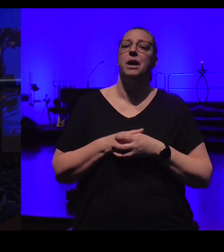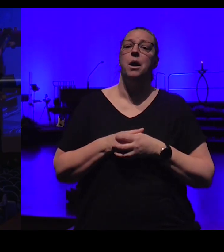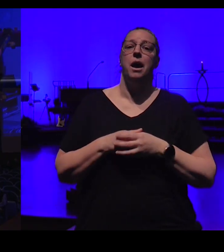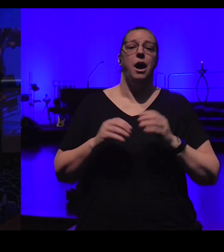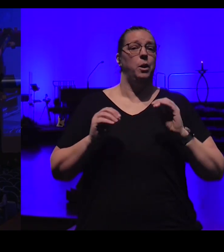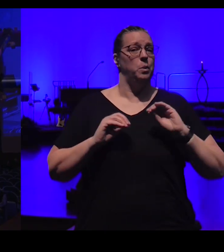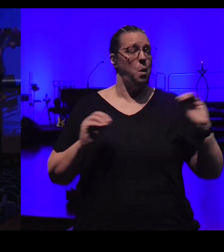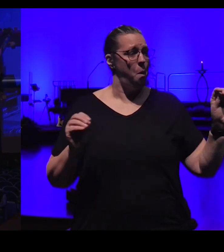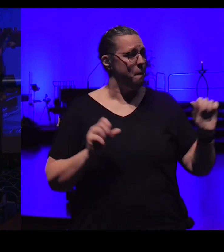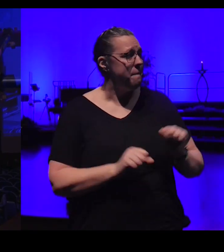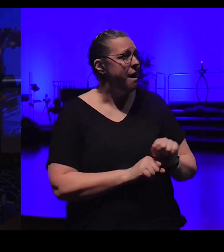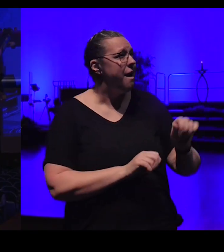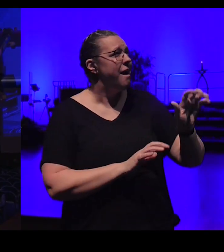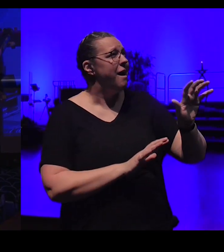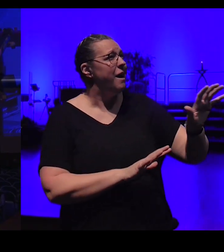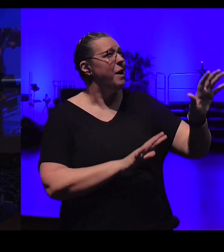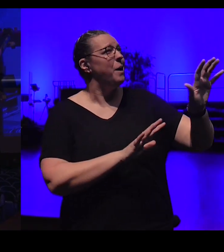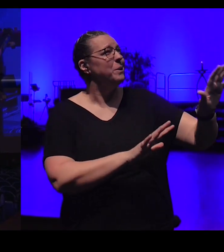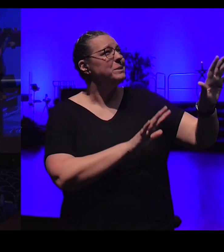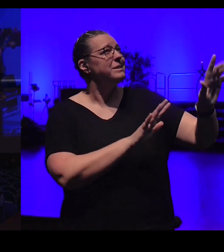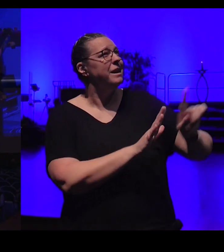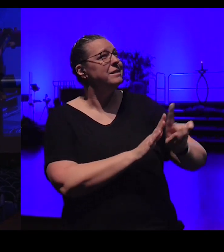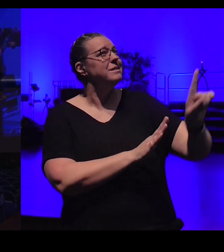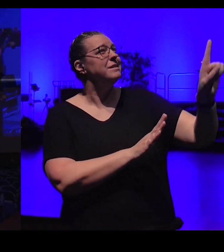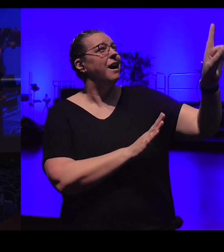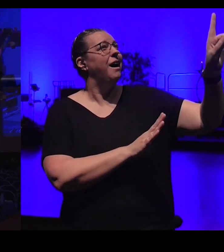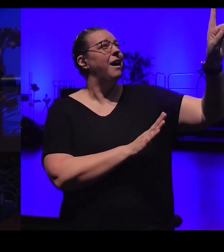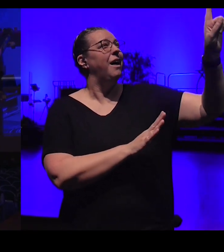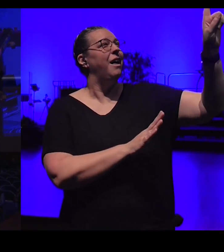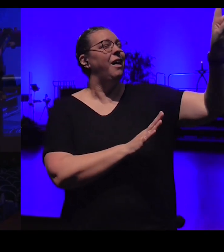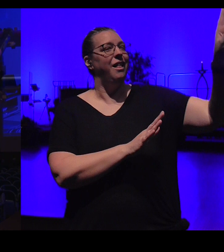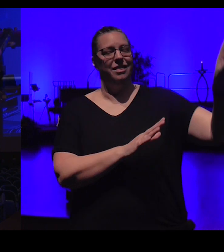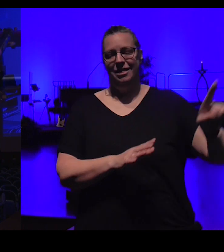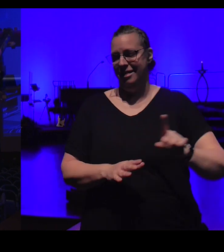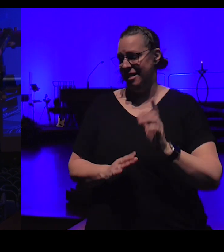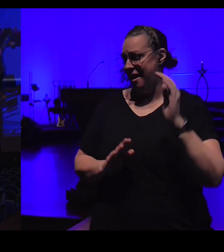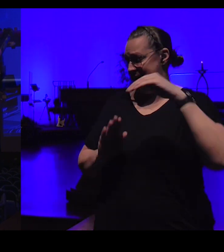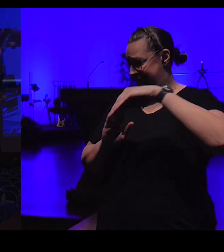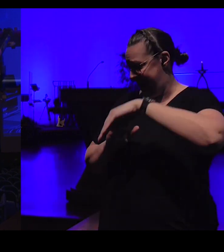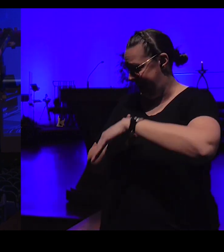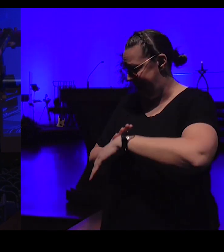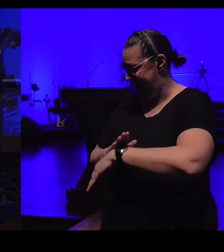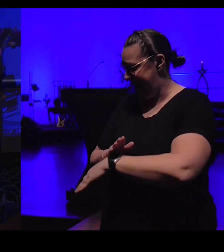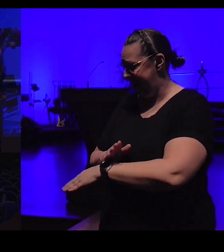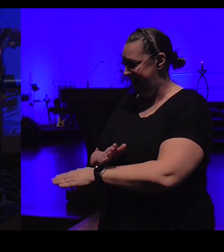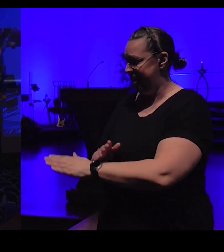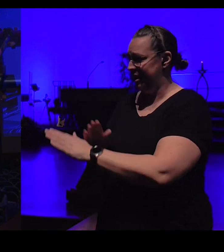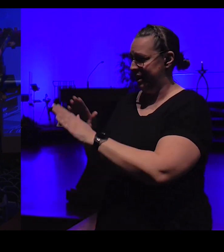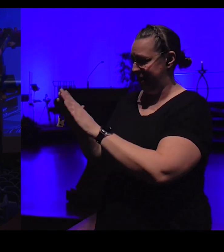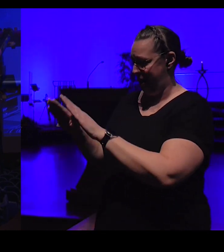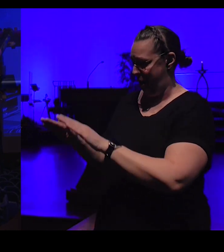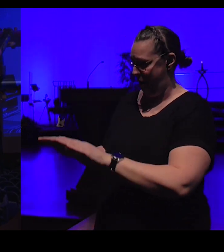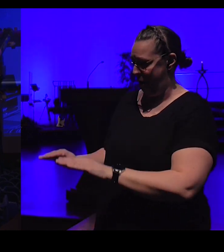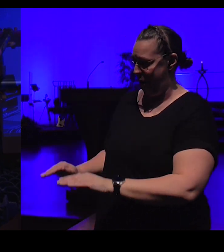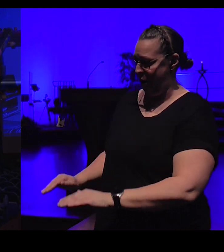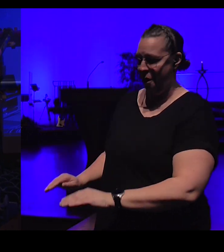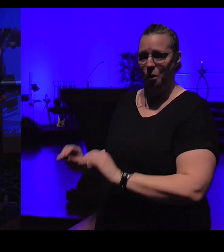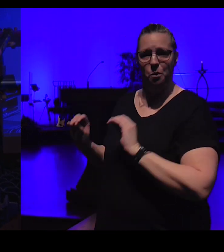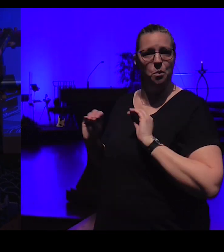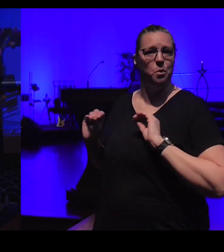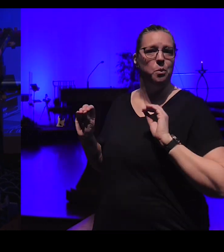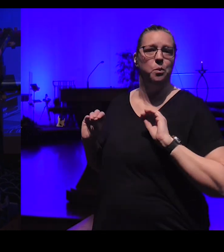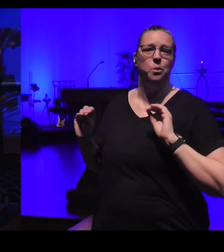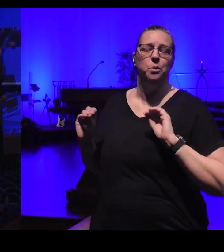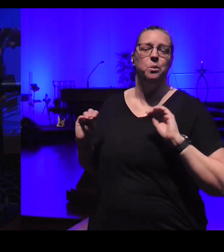Ain't no mountain high enough, ain't no valley low